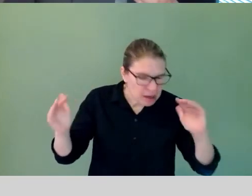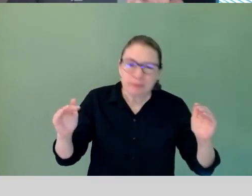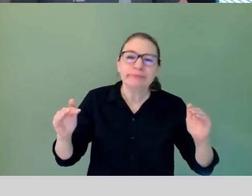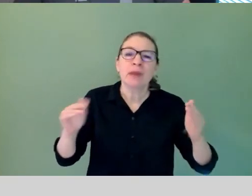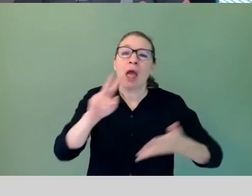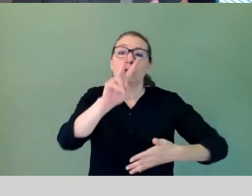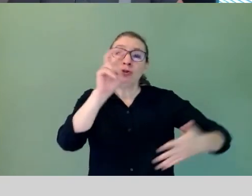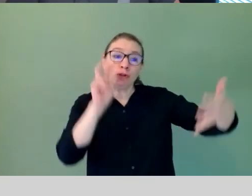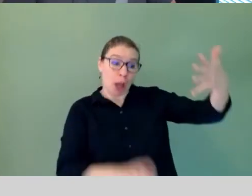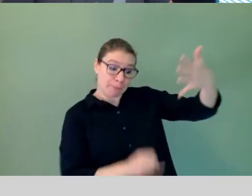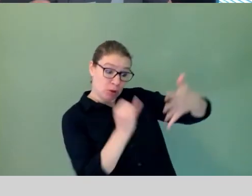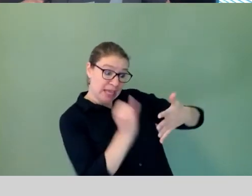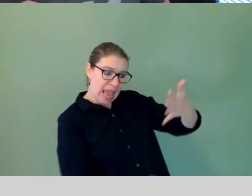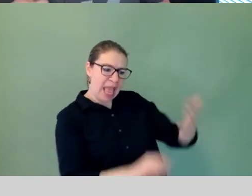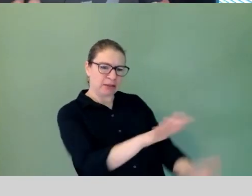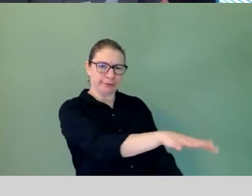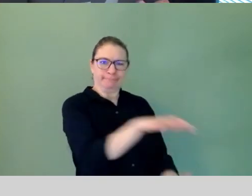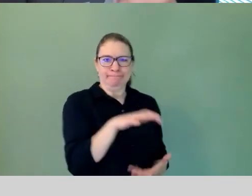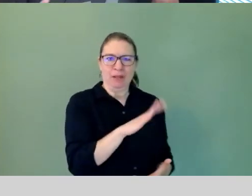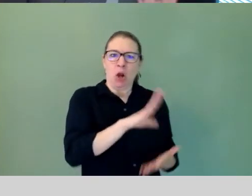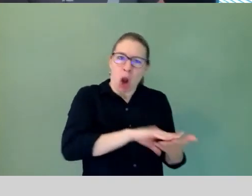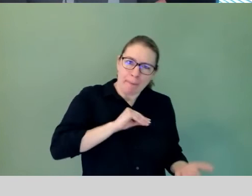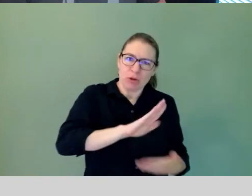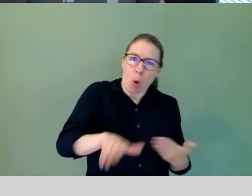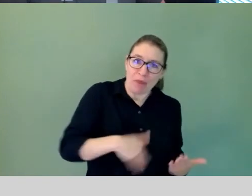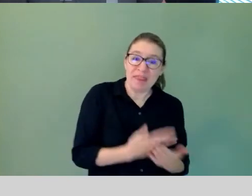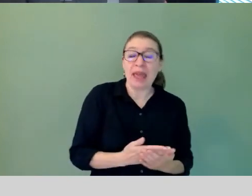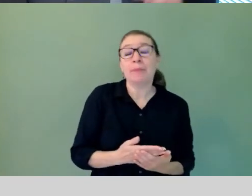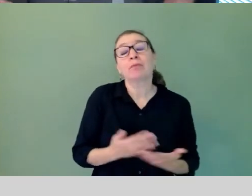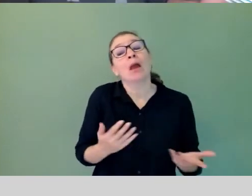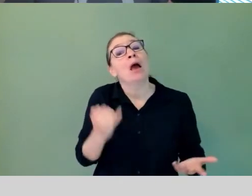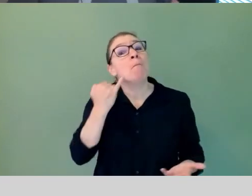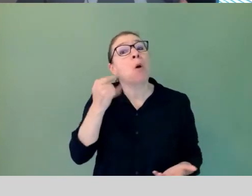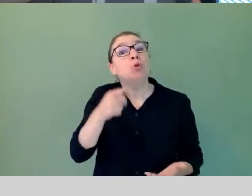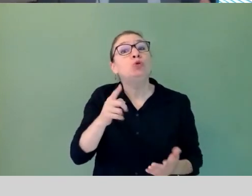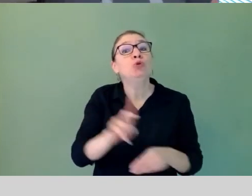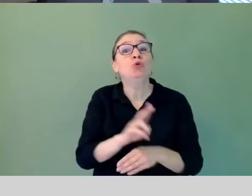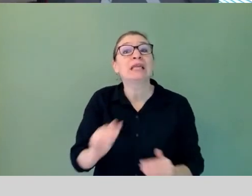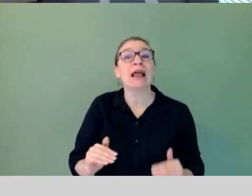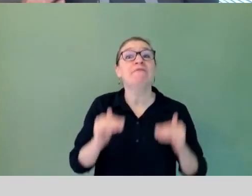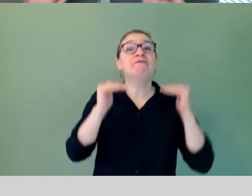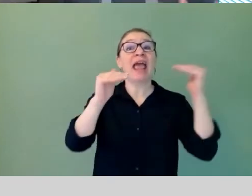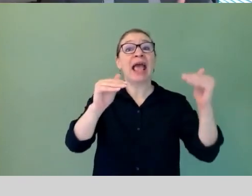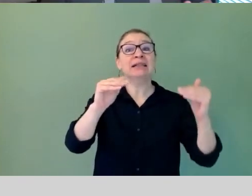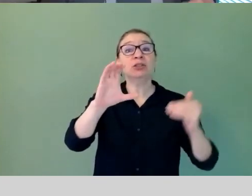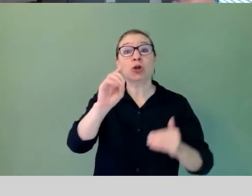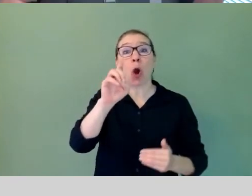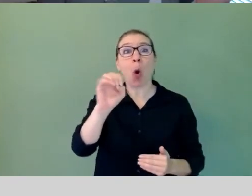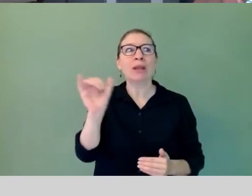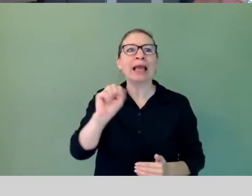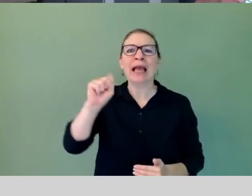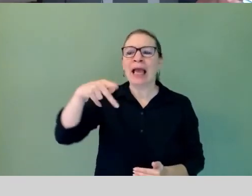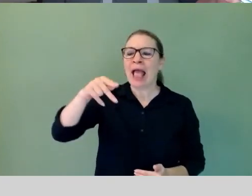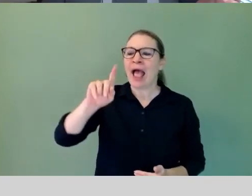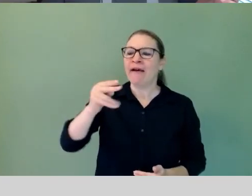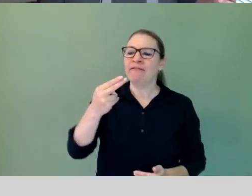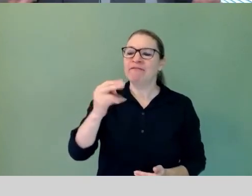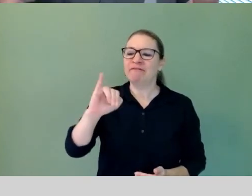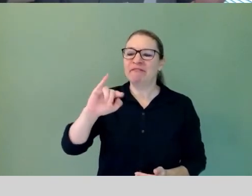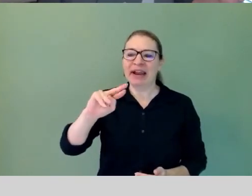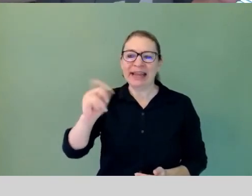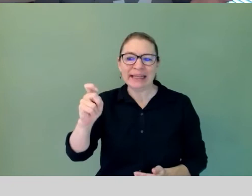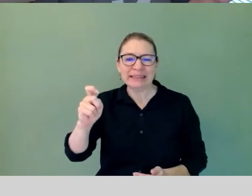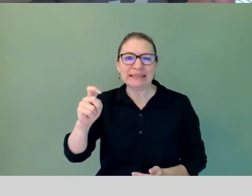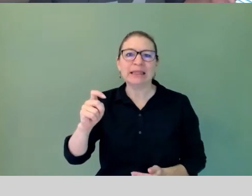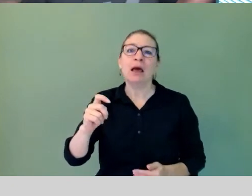like advanced code testing tools, like Sphinx has the ability to do doc tests and stuff, you could technically test that documentation